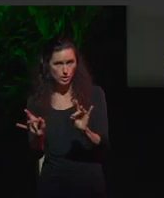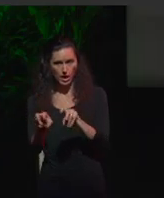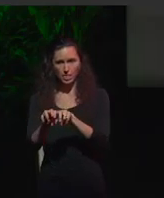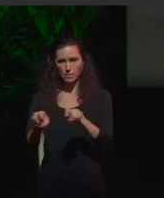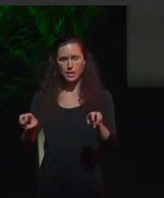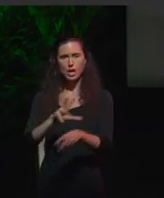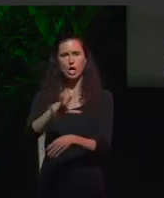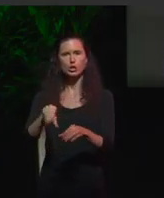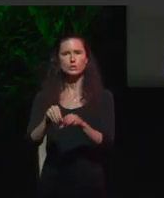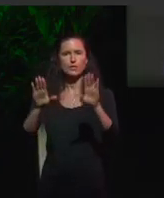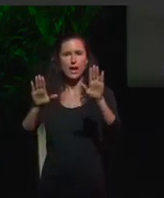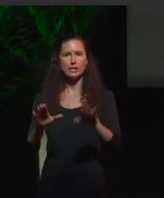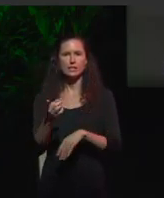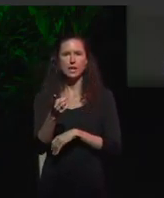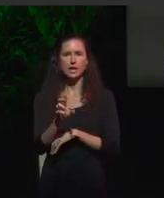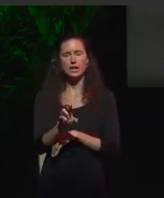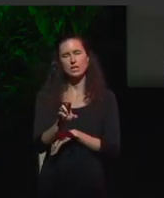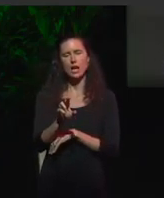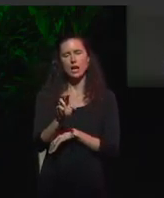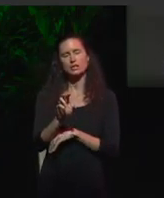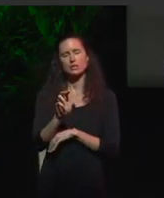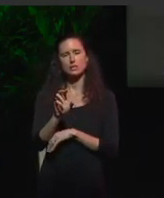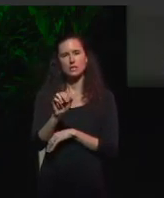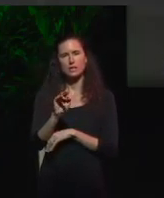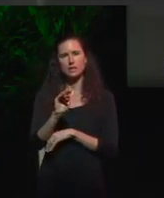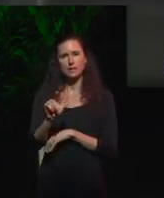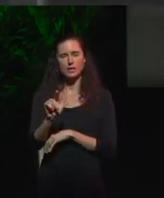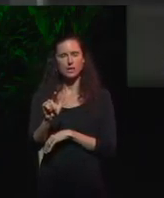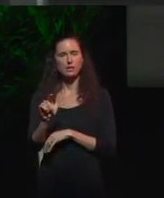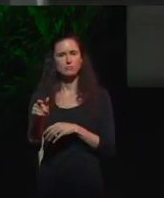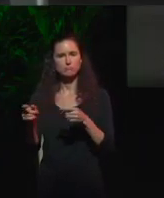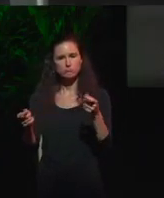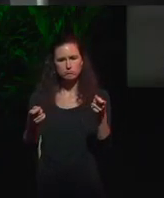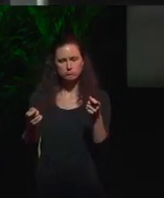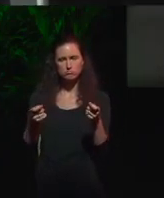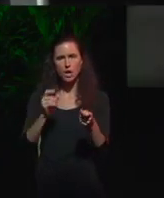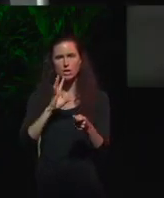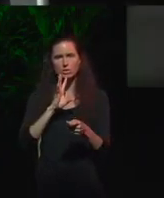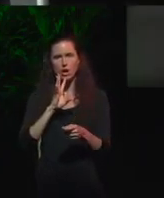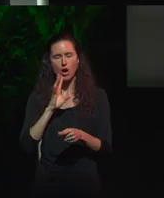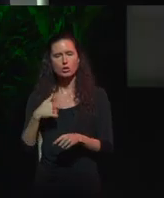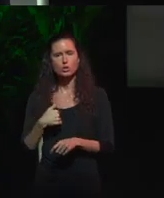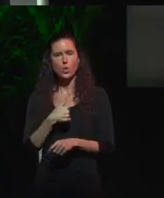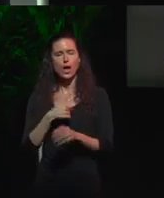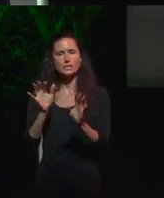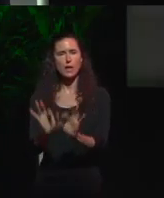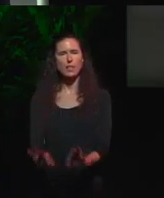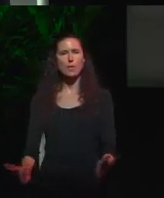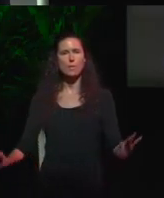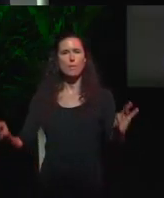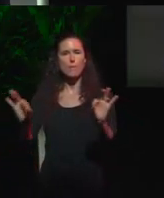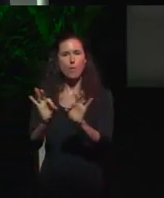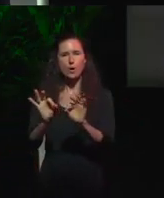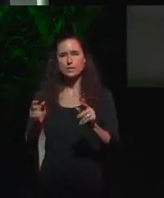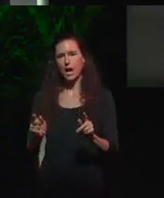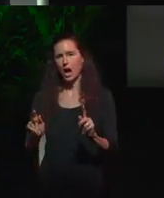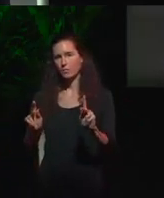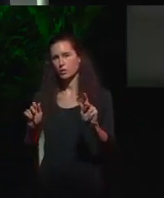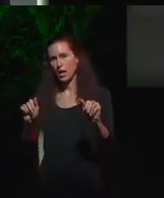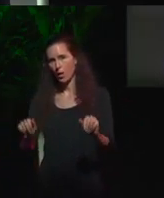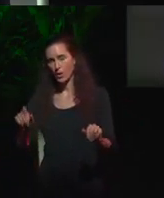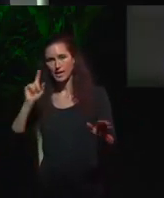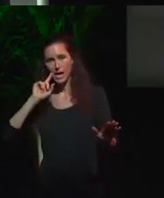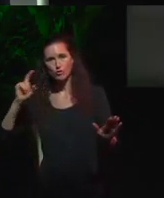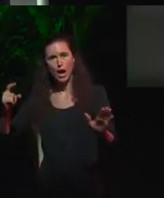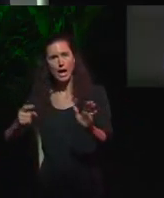inclusive excellence that Dr. Mary Lee Keneal hosted spoke to us the importance and the opportunity for us to